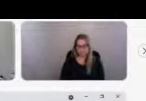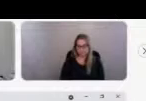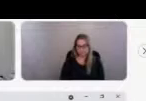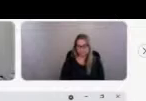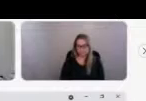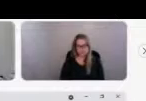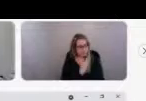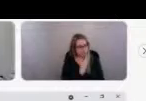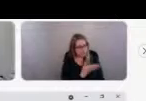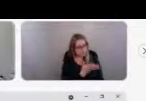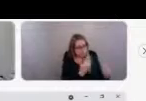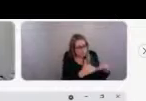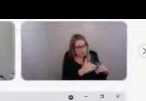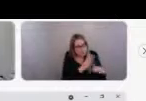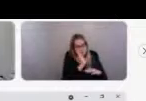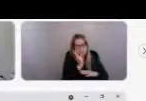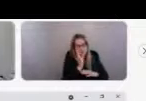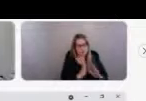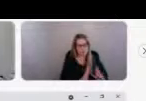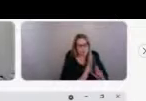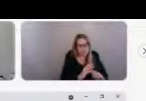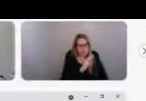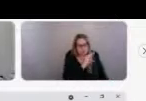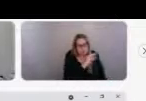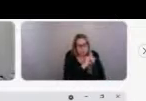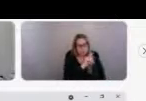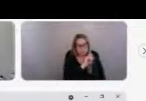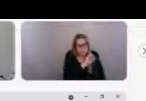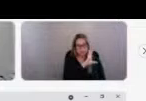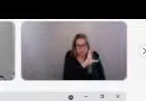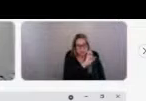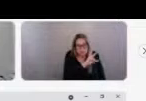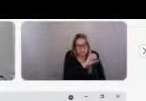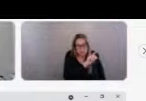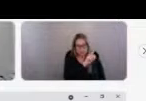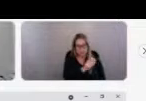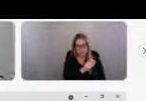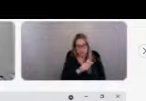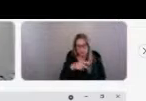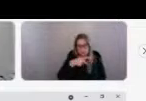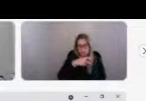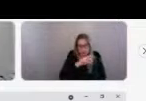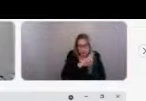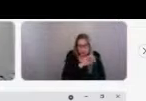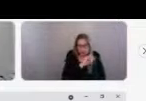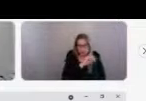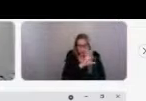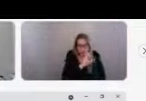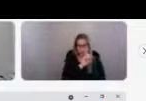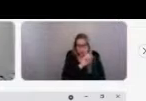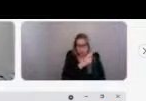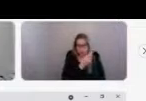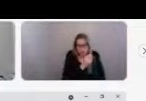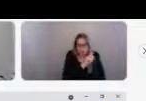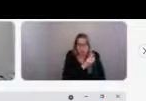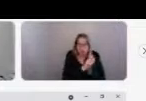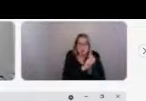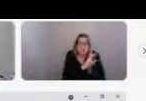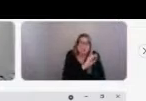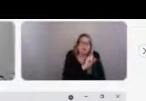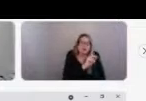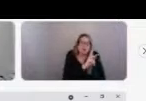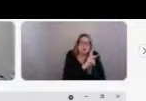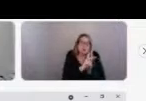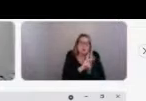thank you our next speaker is mitzi cowell followed by patricia hale shanna leonard and mike weingarten